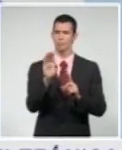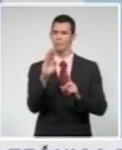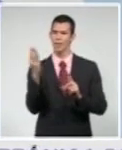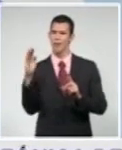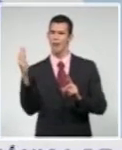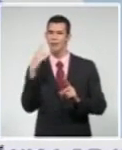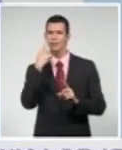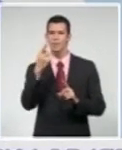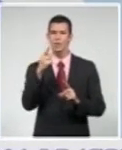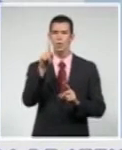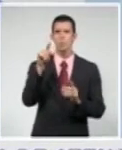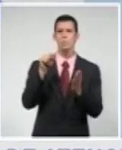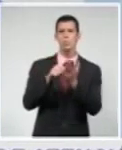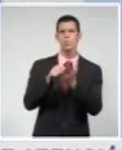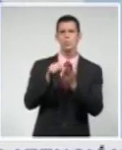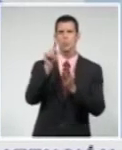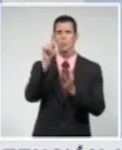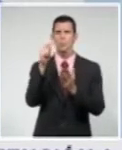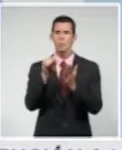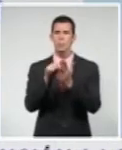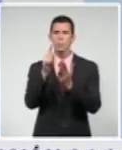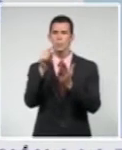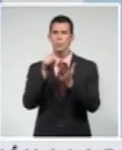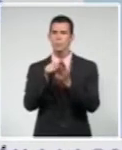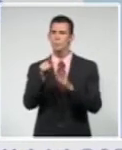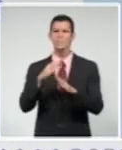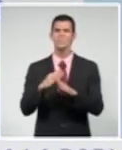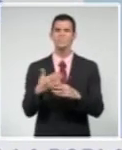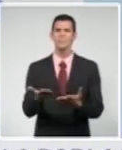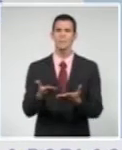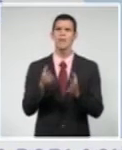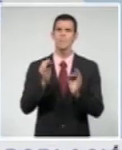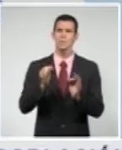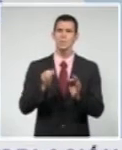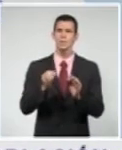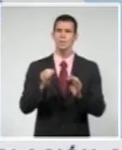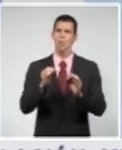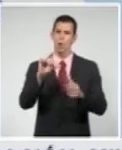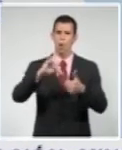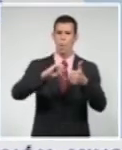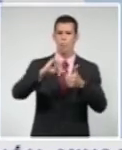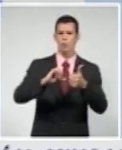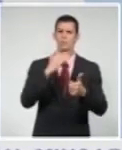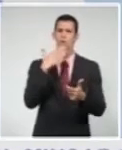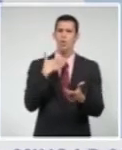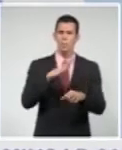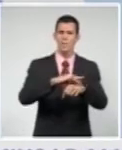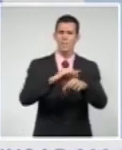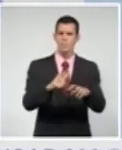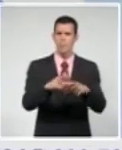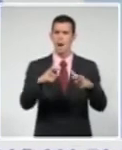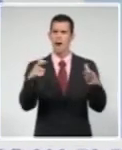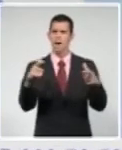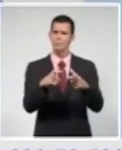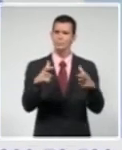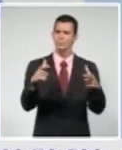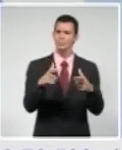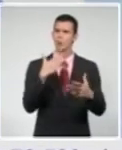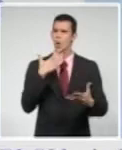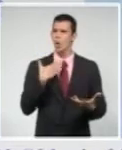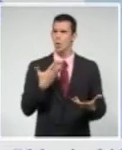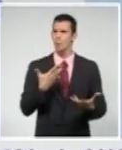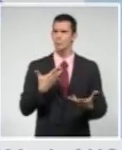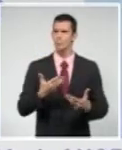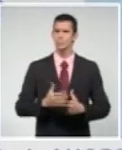rate rises to 3.75. Las Tunas has a rate of 1.50. Ciego